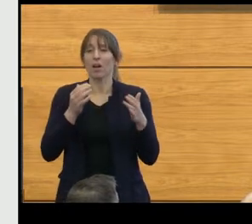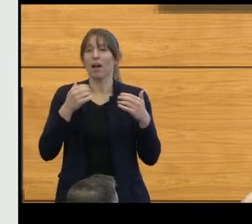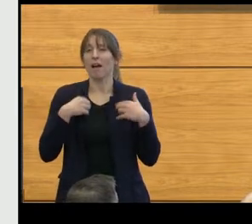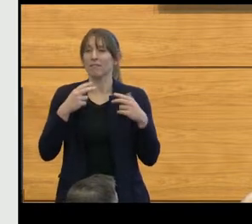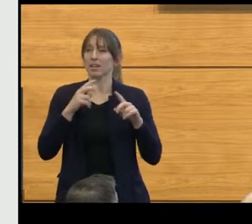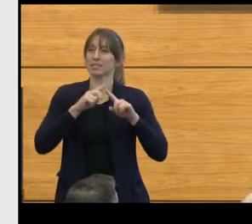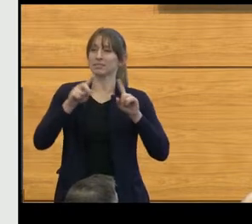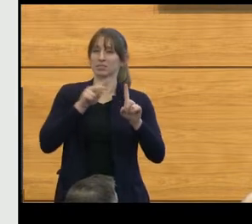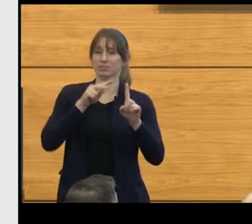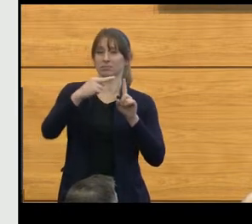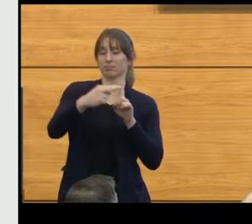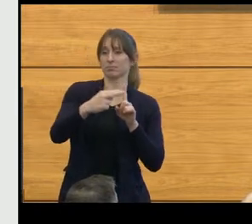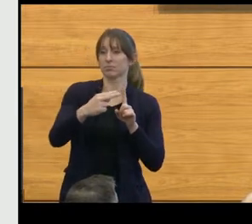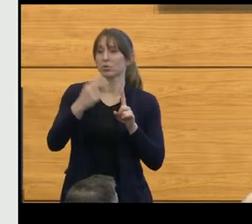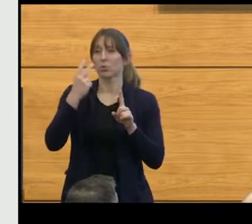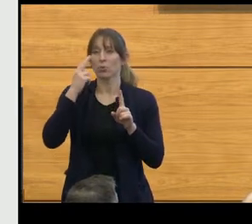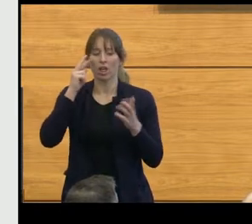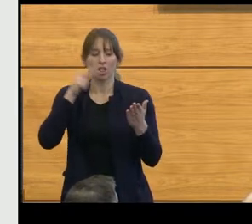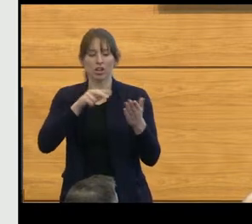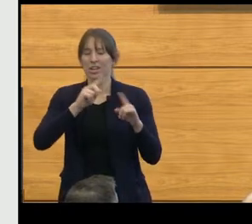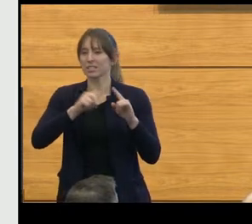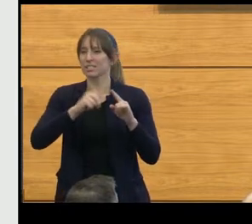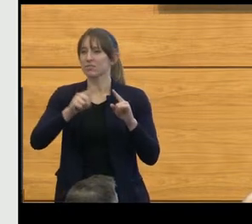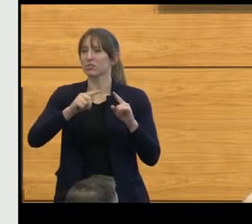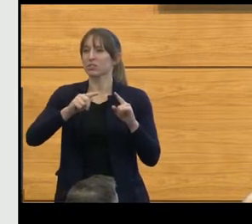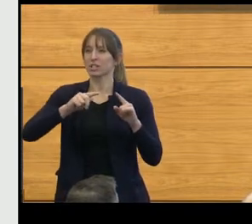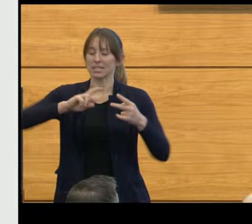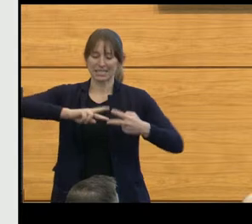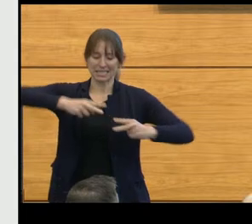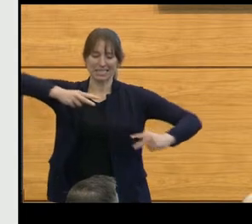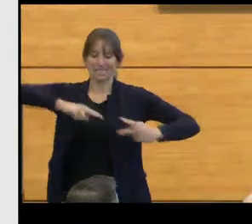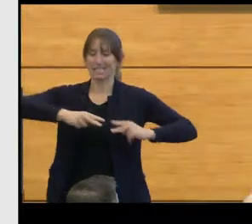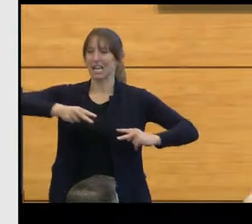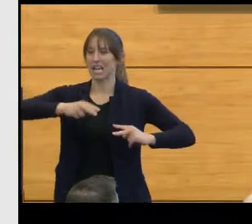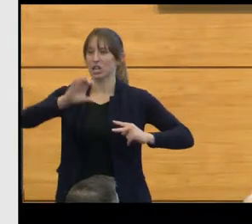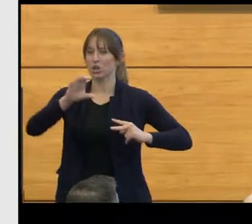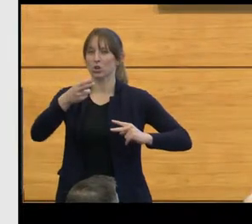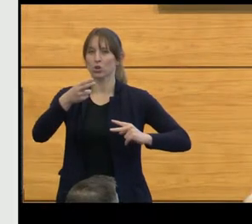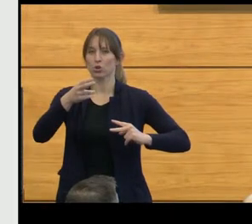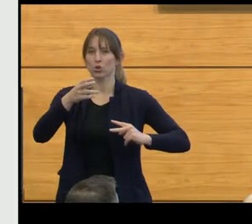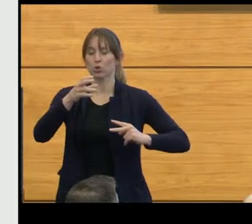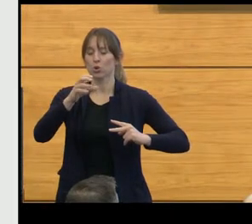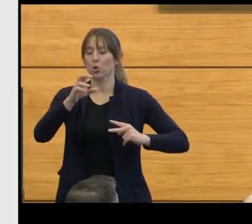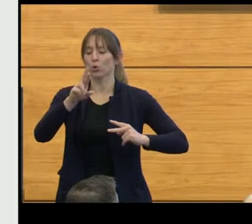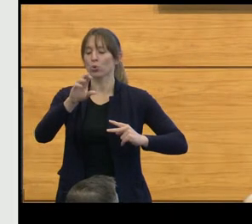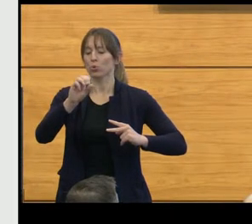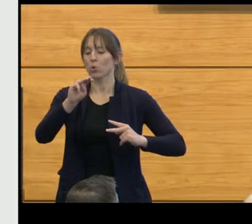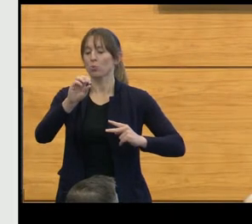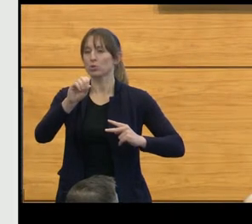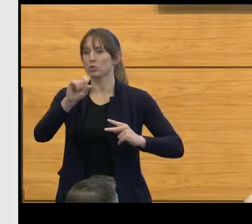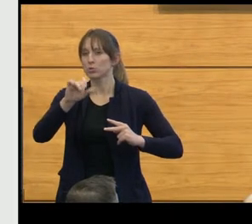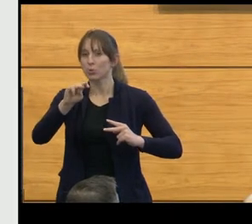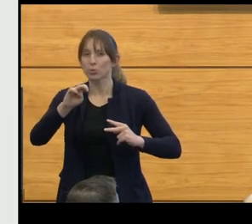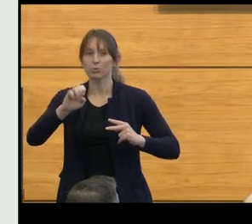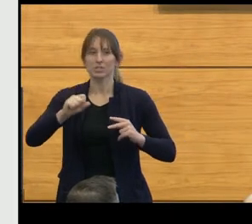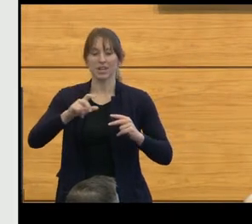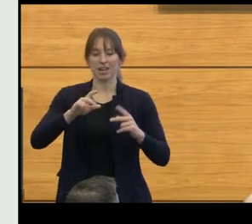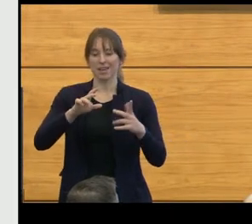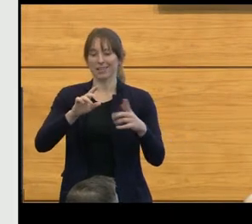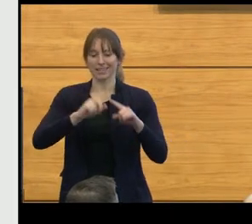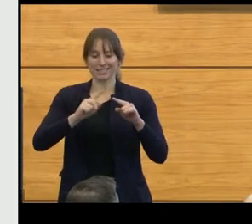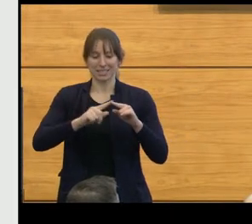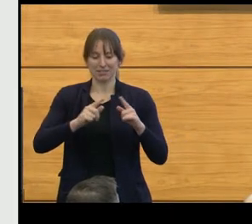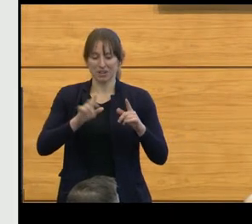at the various chromosomal and molecular changes that occur. And again, before we used to look at